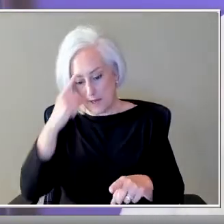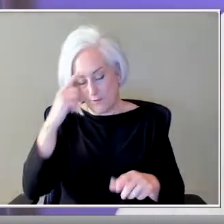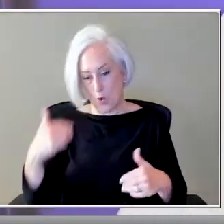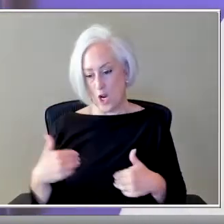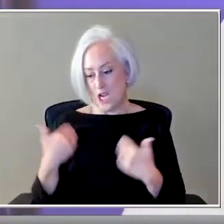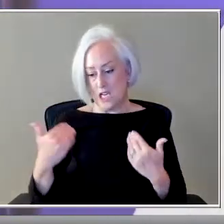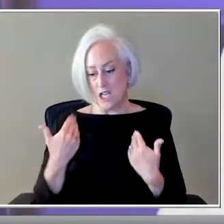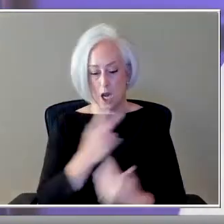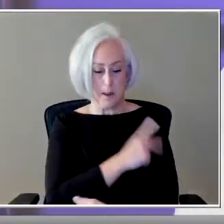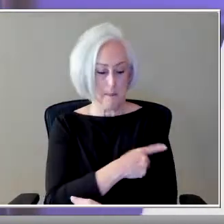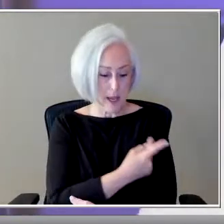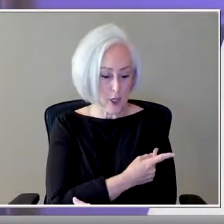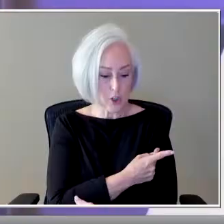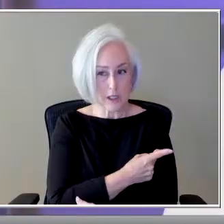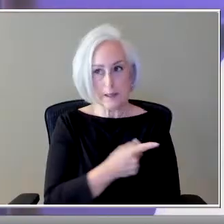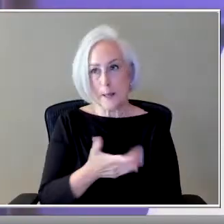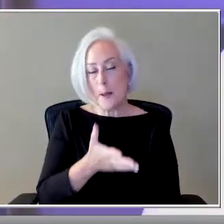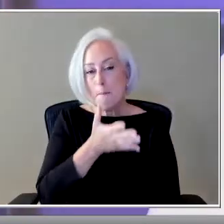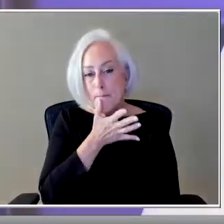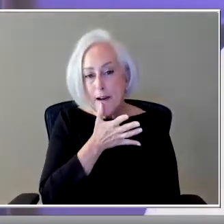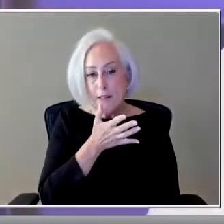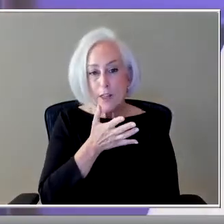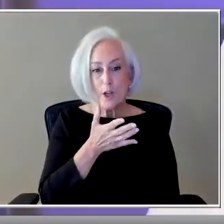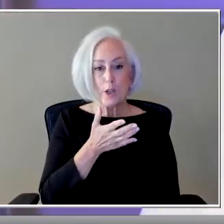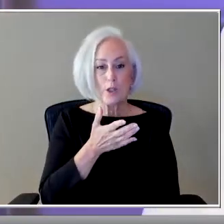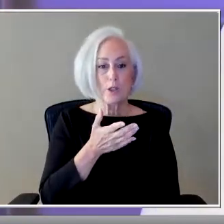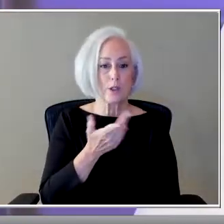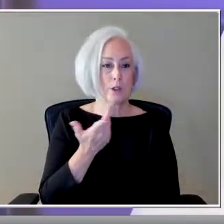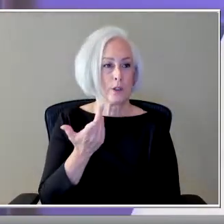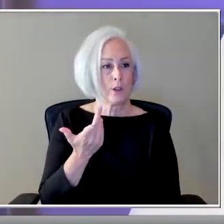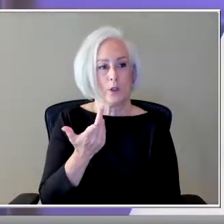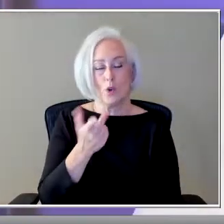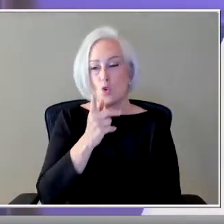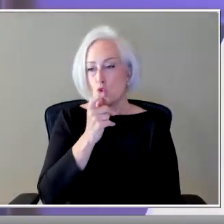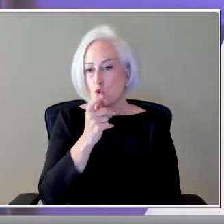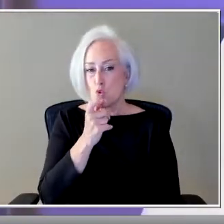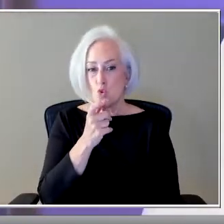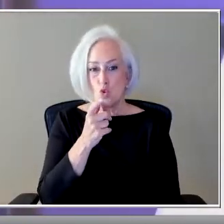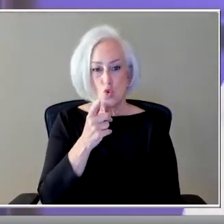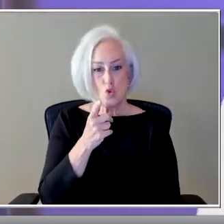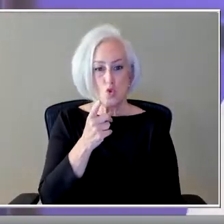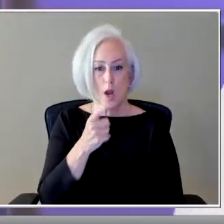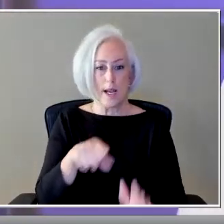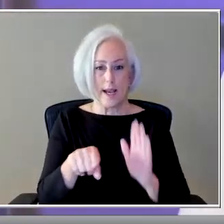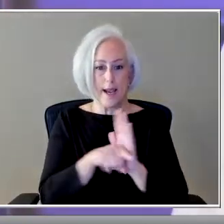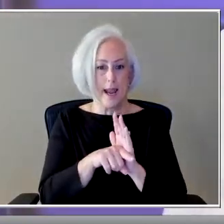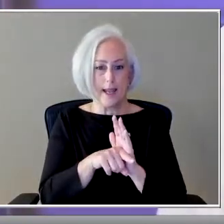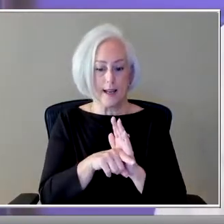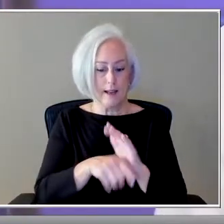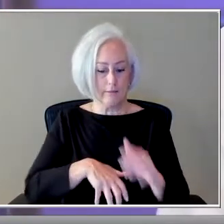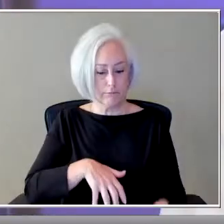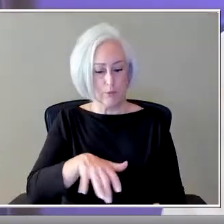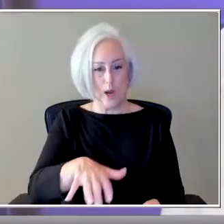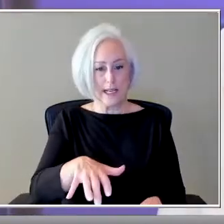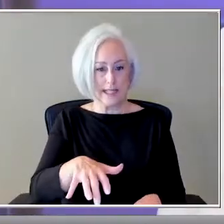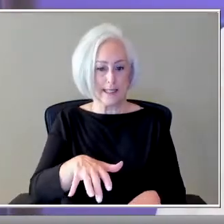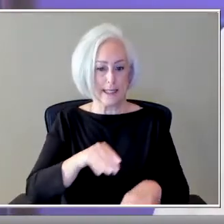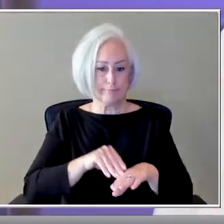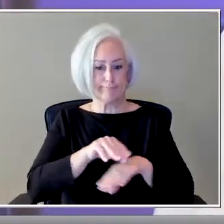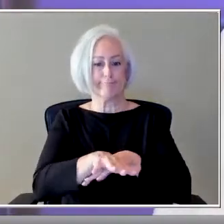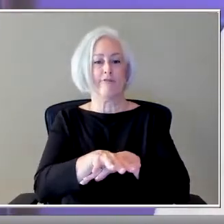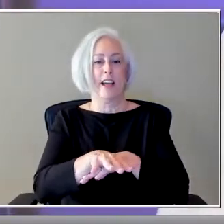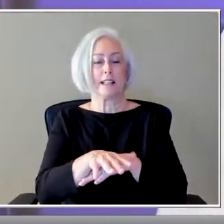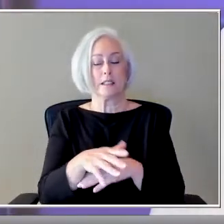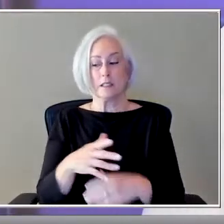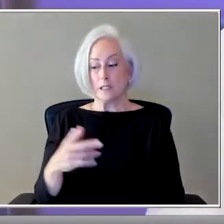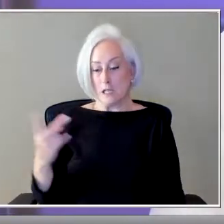mothers who are, have had pregnancy or adverse pregnancy outcomes. But what Dr. Moriarty and I have talked about, what we're